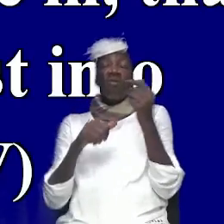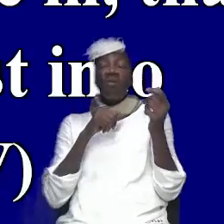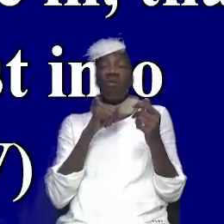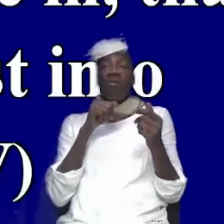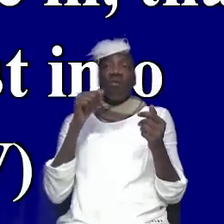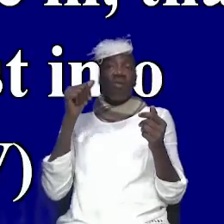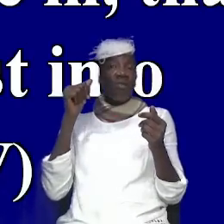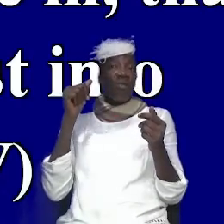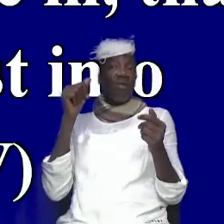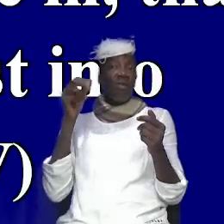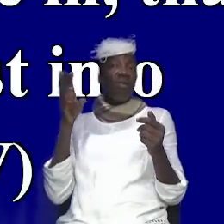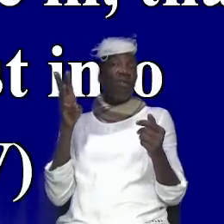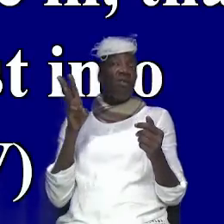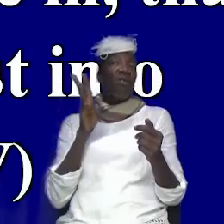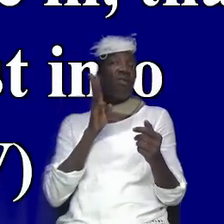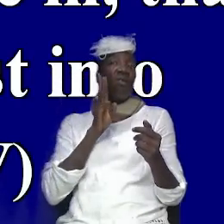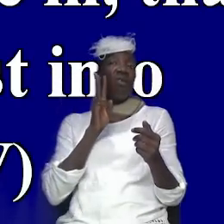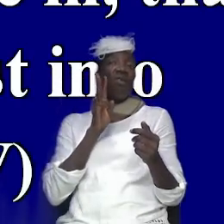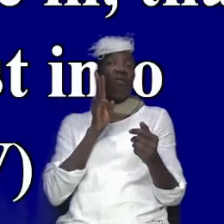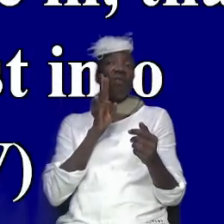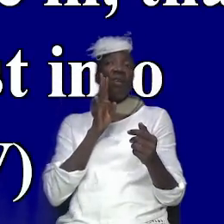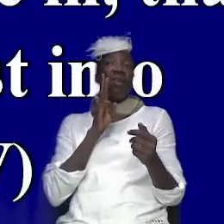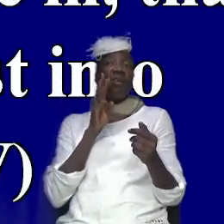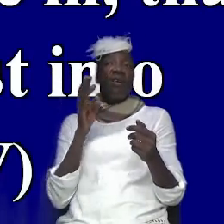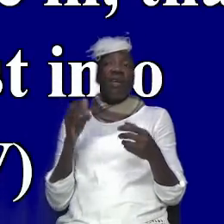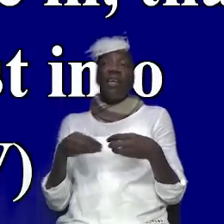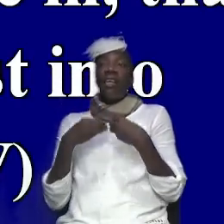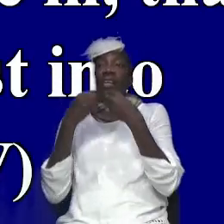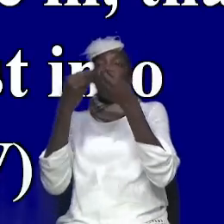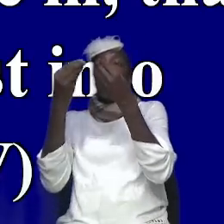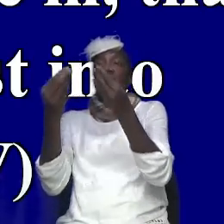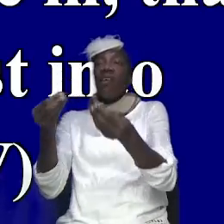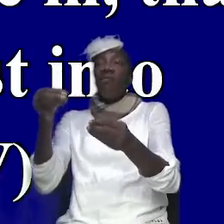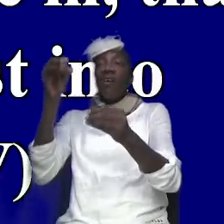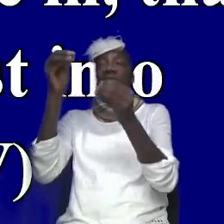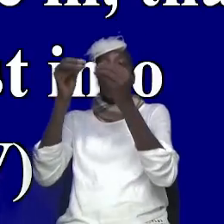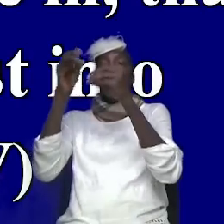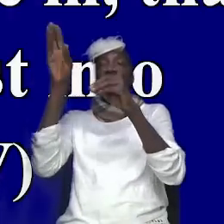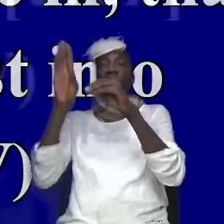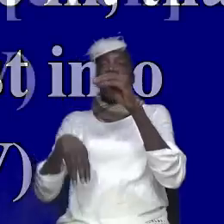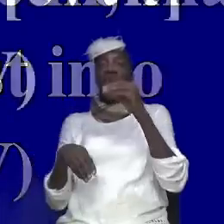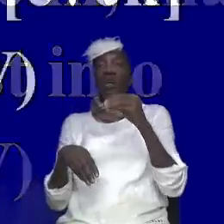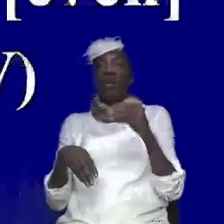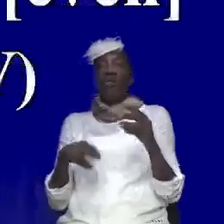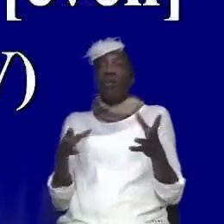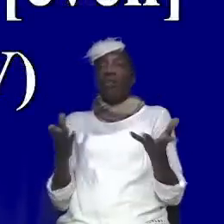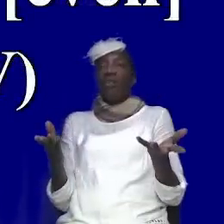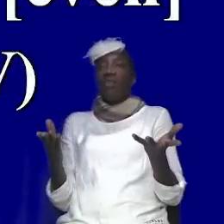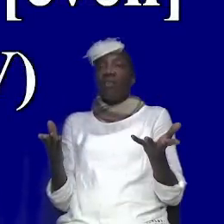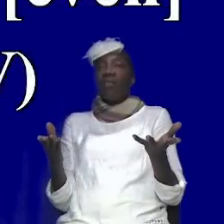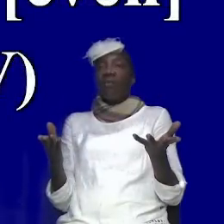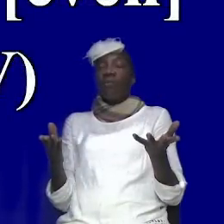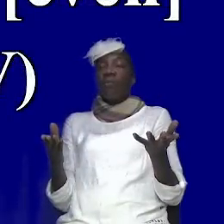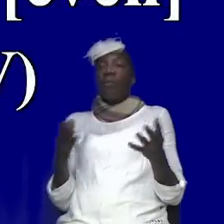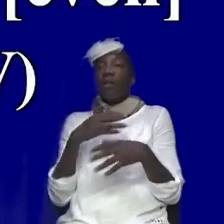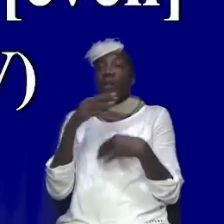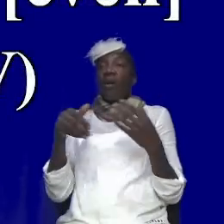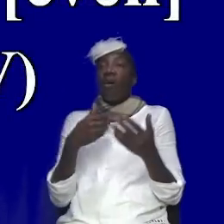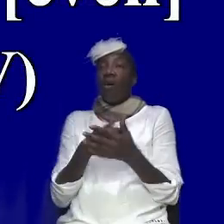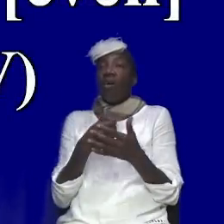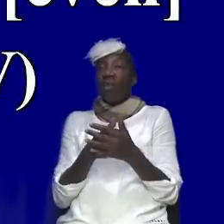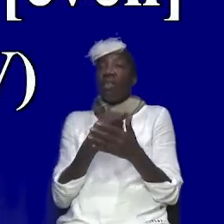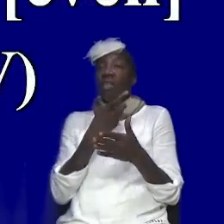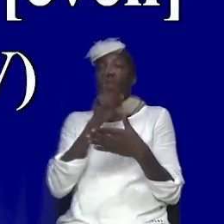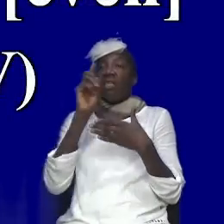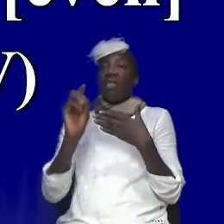more than all they which have cast into the treasury. Verse 44, she has cast in more. For all they